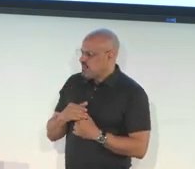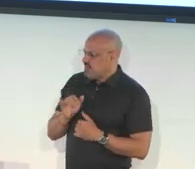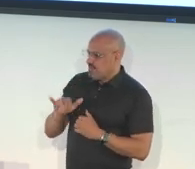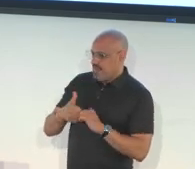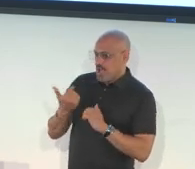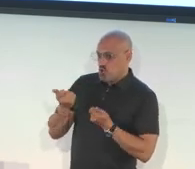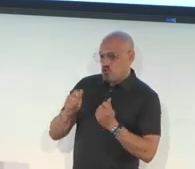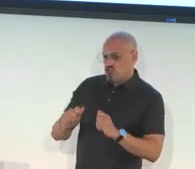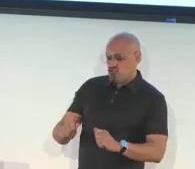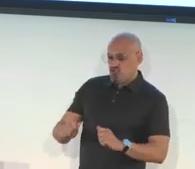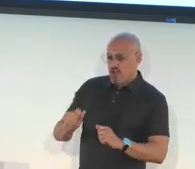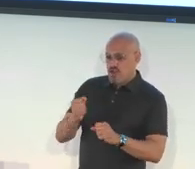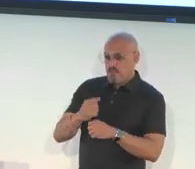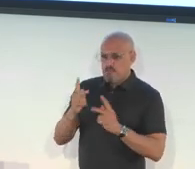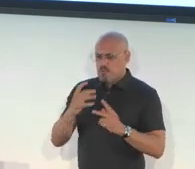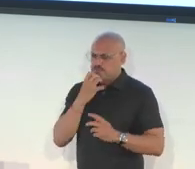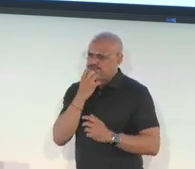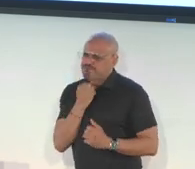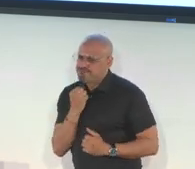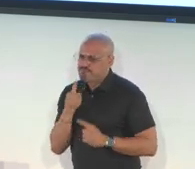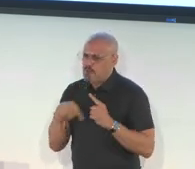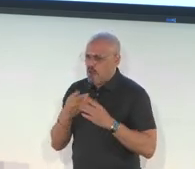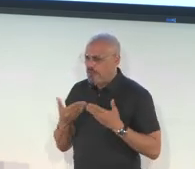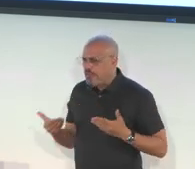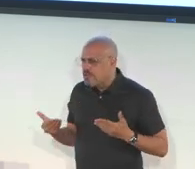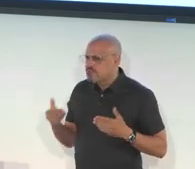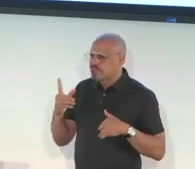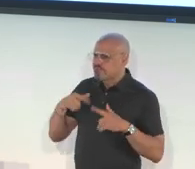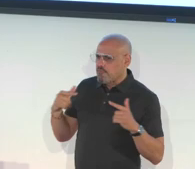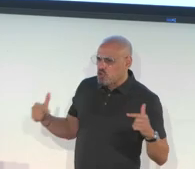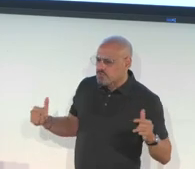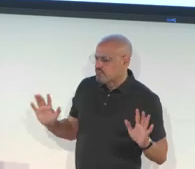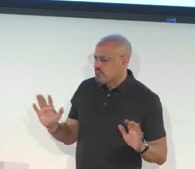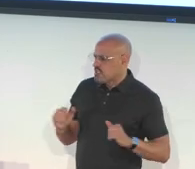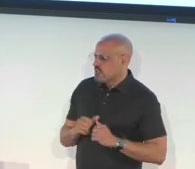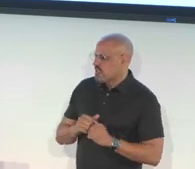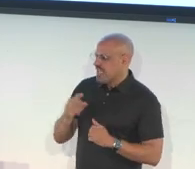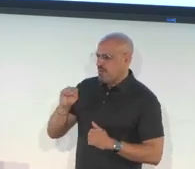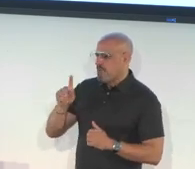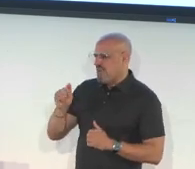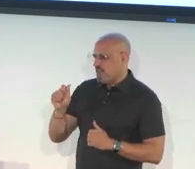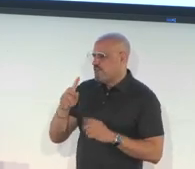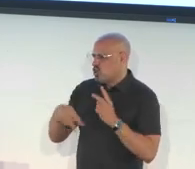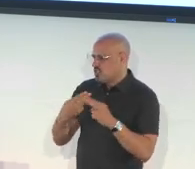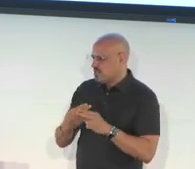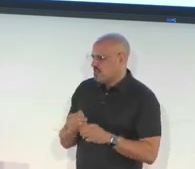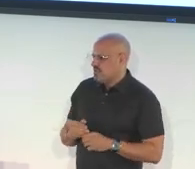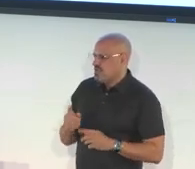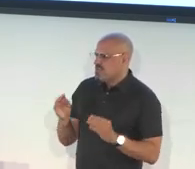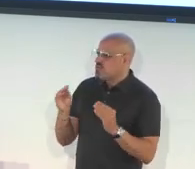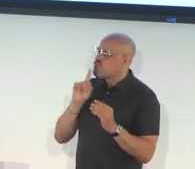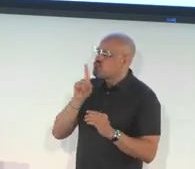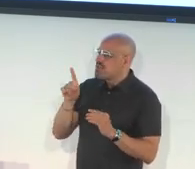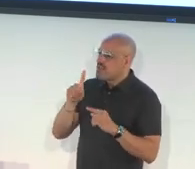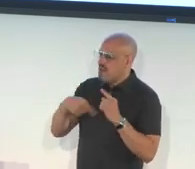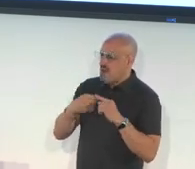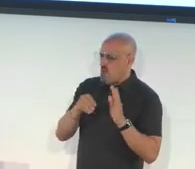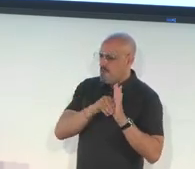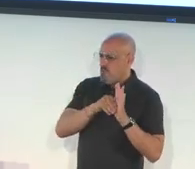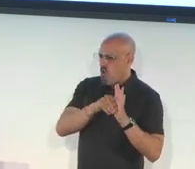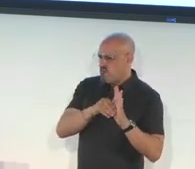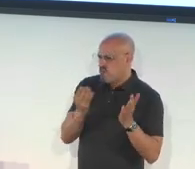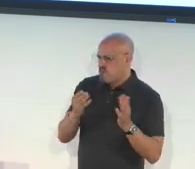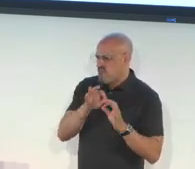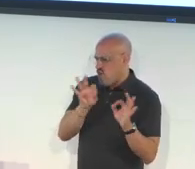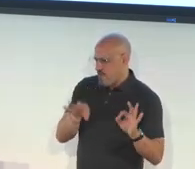how you try and make people care about the inclusive metaverse. But it's very much a moral framing, mm-hmm. right? And I'm